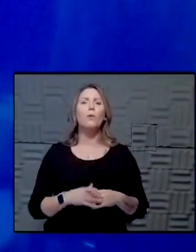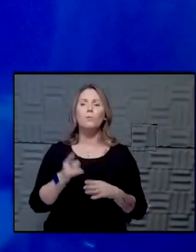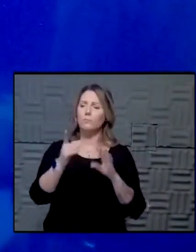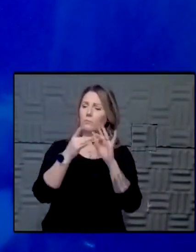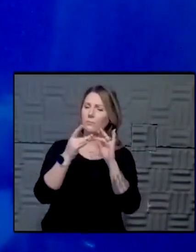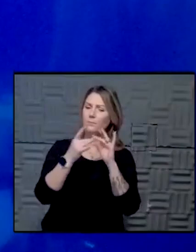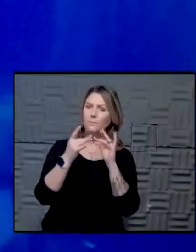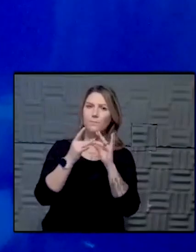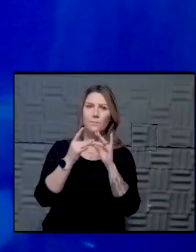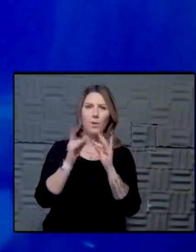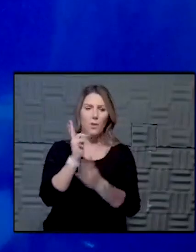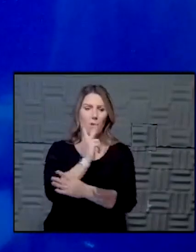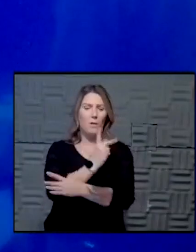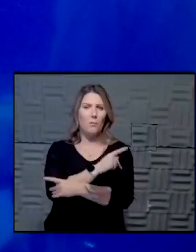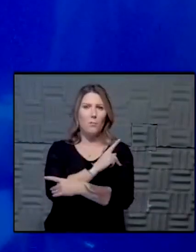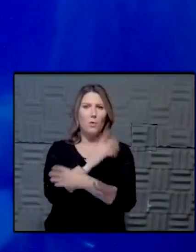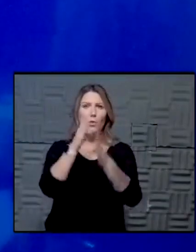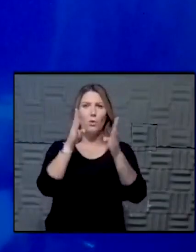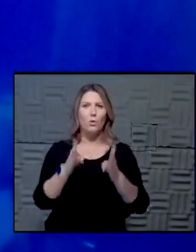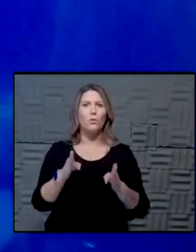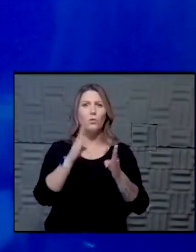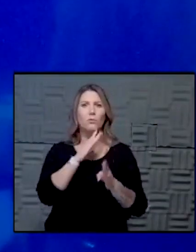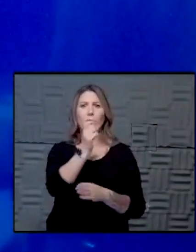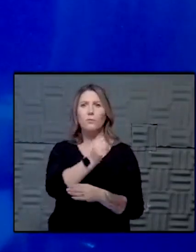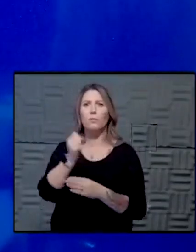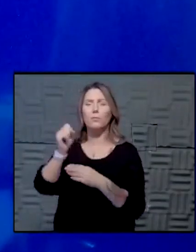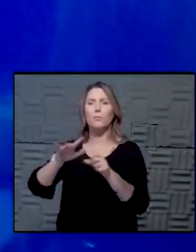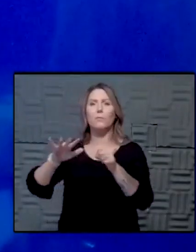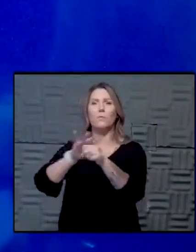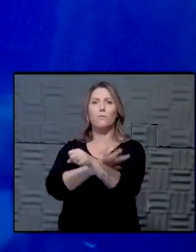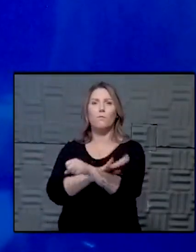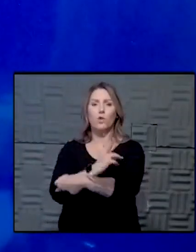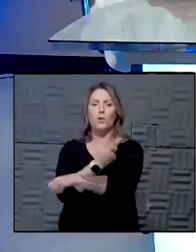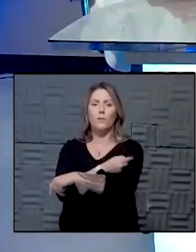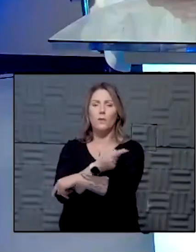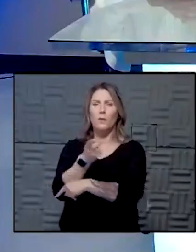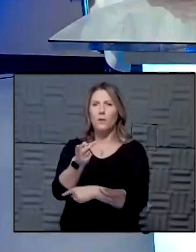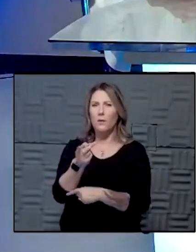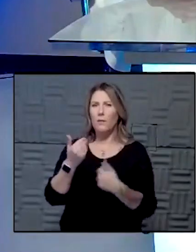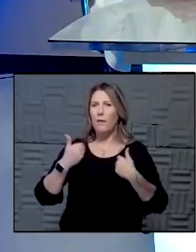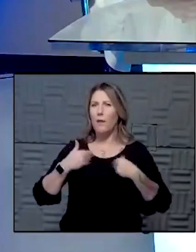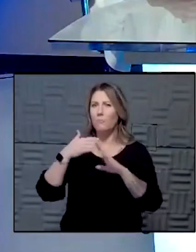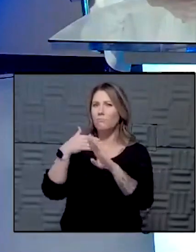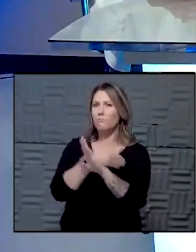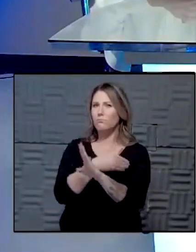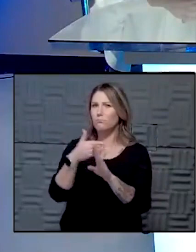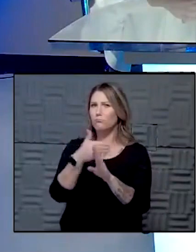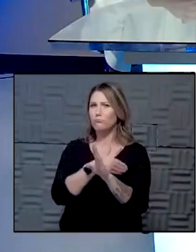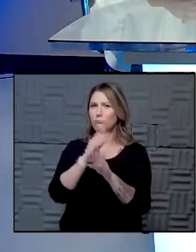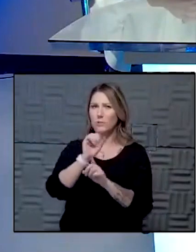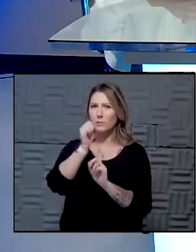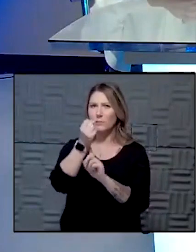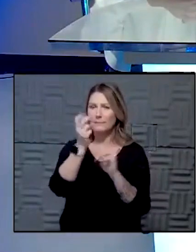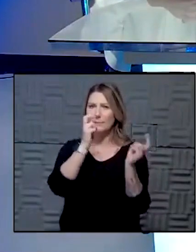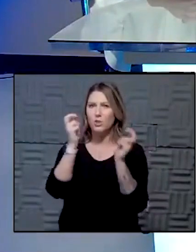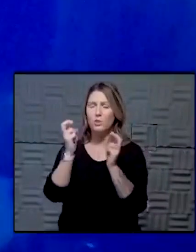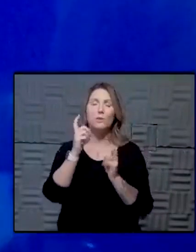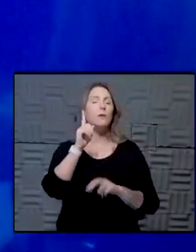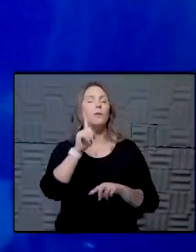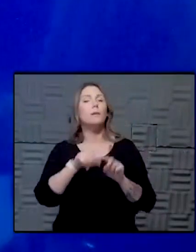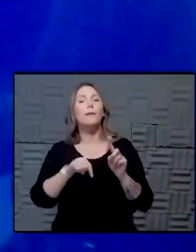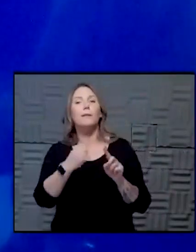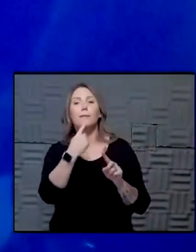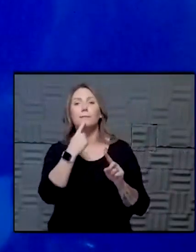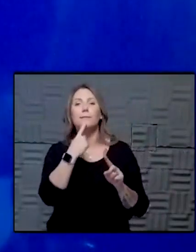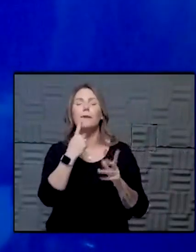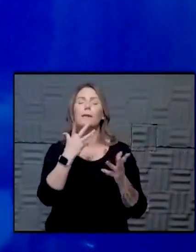a person was hospitalized who had been fully vaccinated, and they were just curious if they had comorbidities. Yeah, we can't say too much, obviously, but that